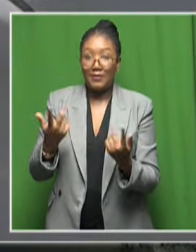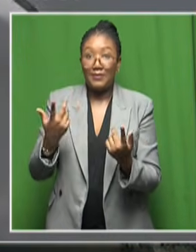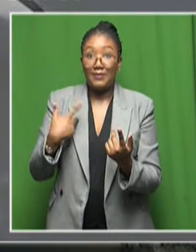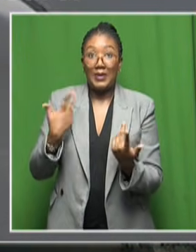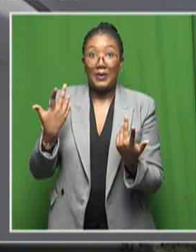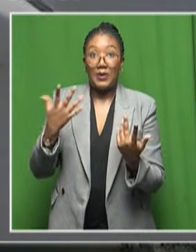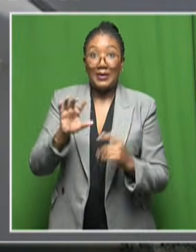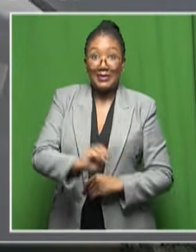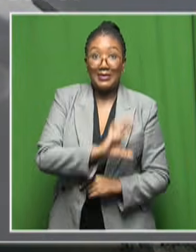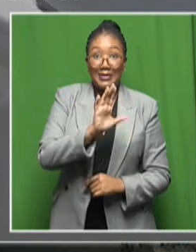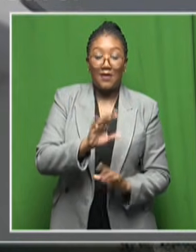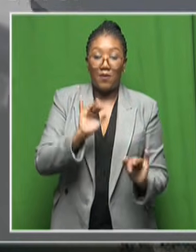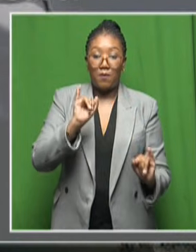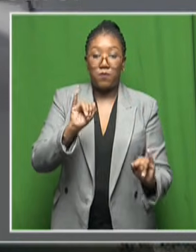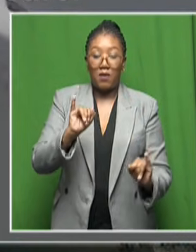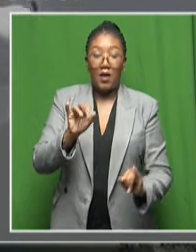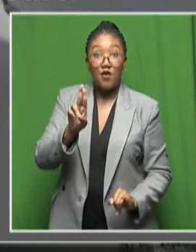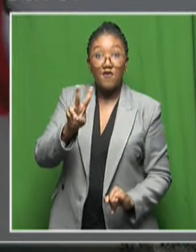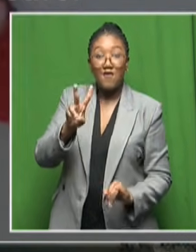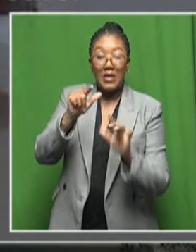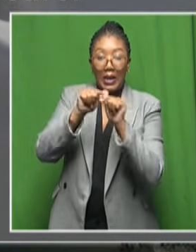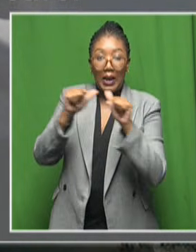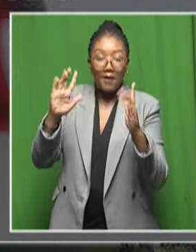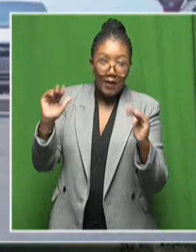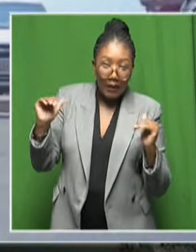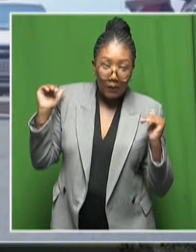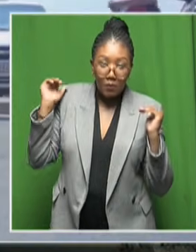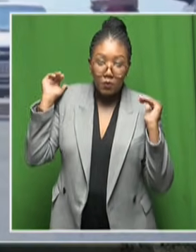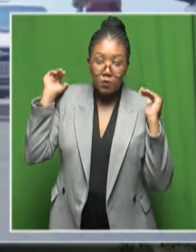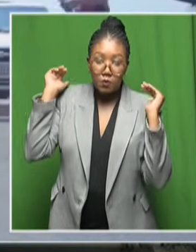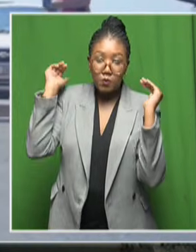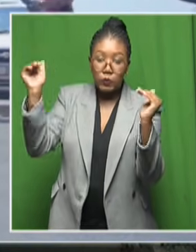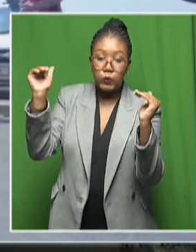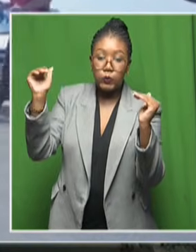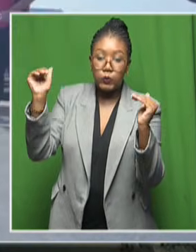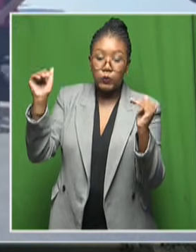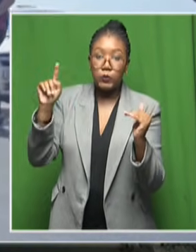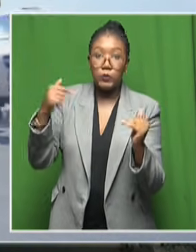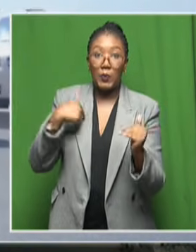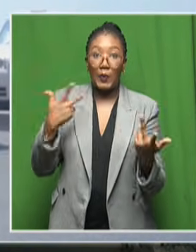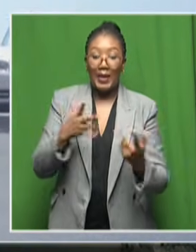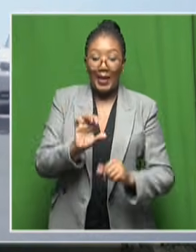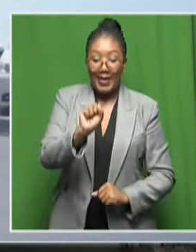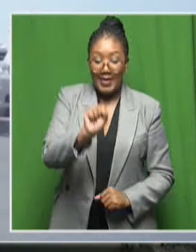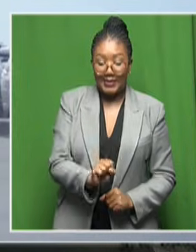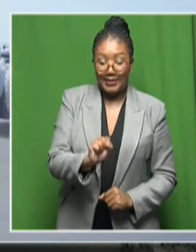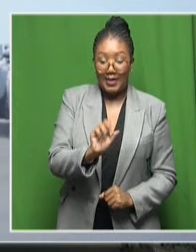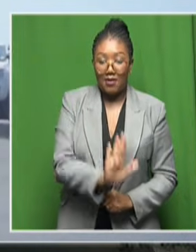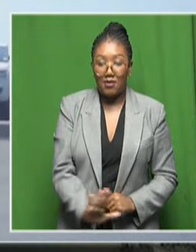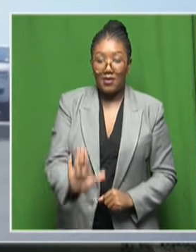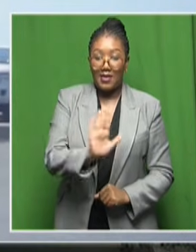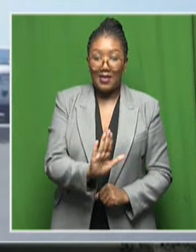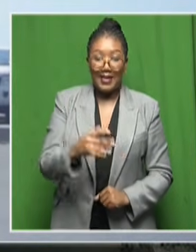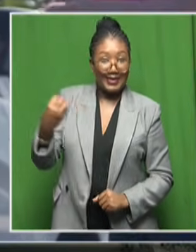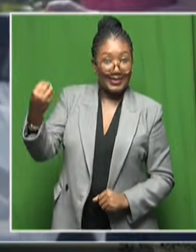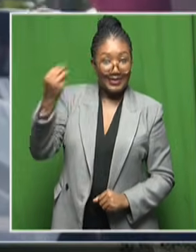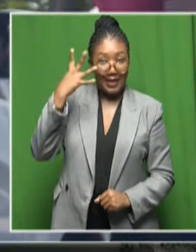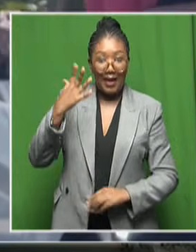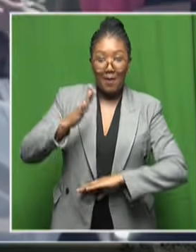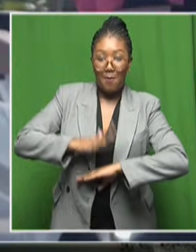extremely high UV index levels. And this is simply because of we are in the southern hemisphere. And we also